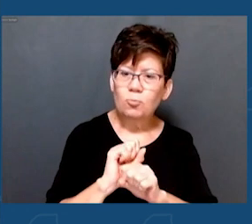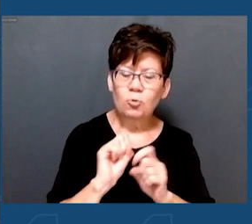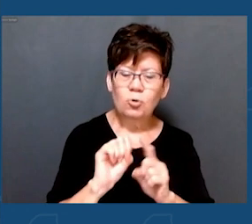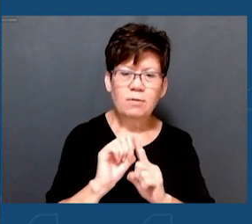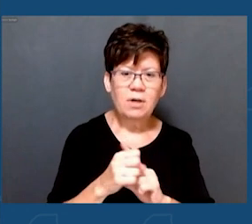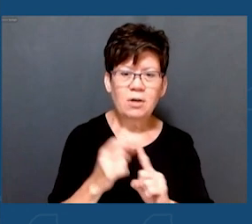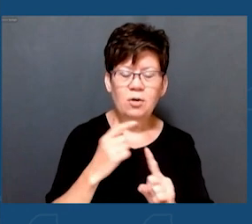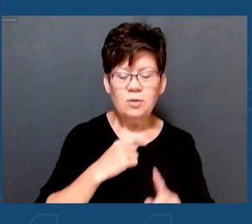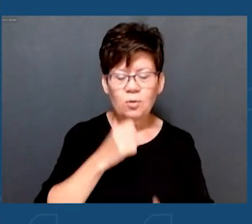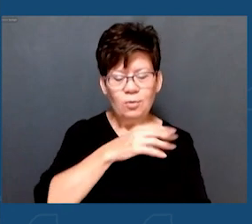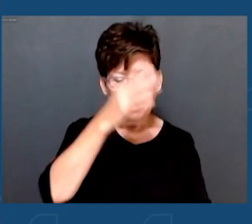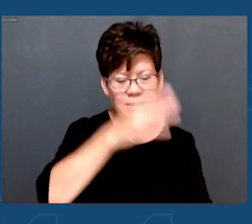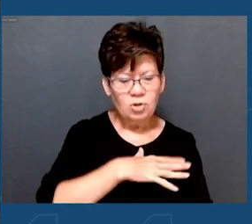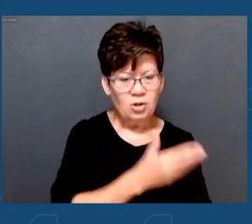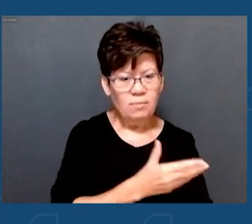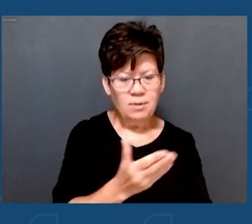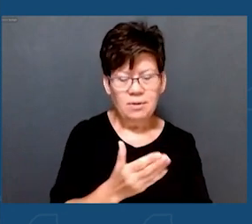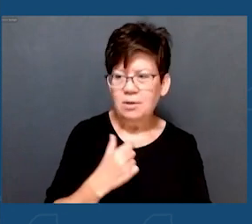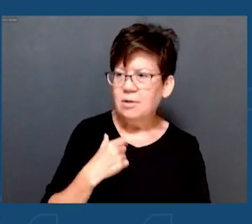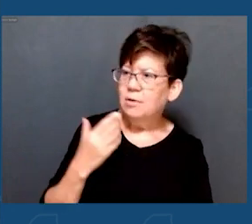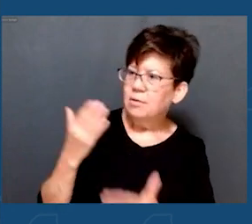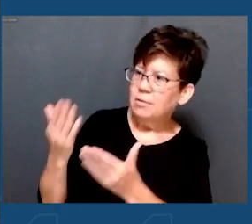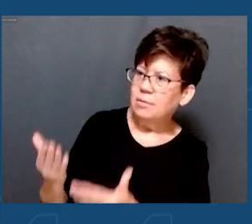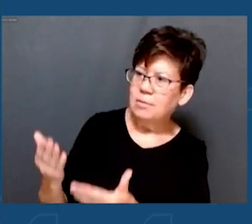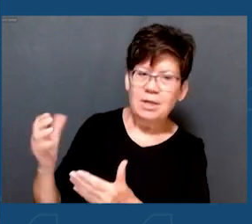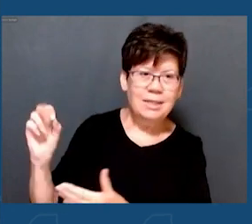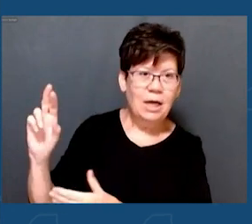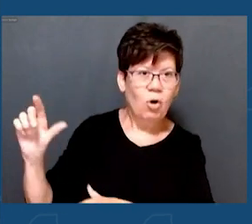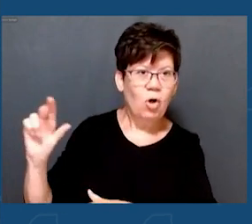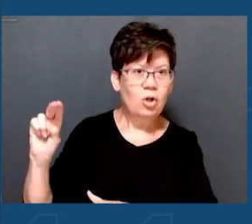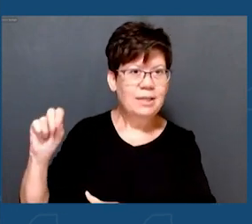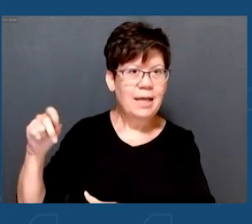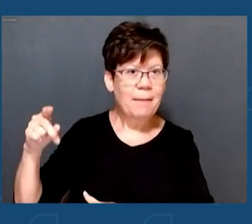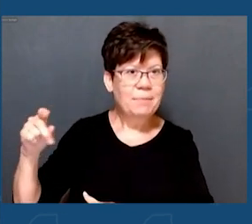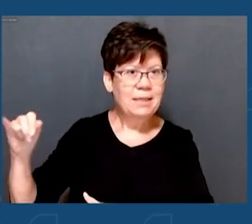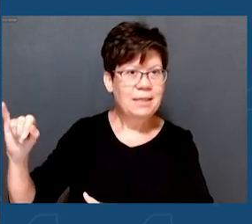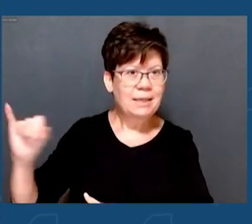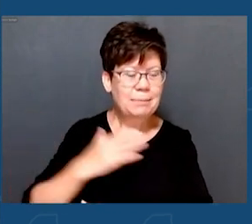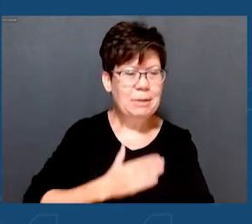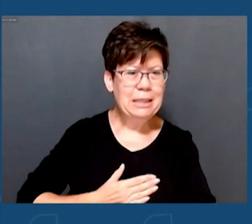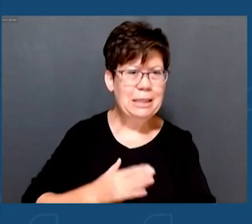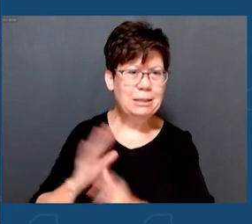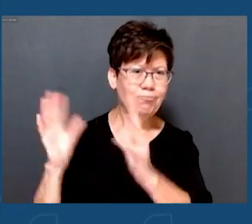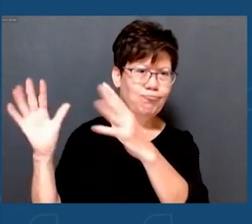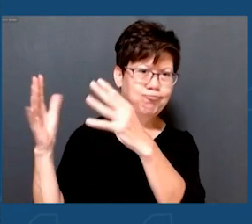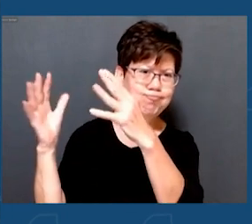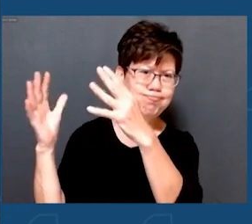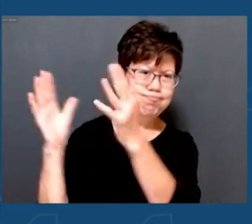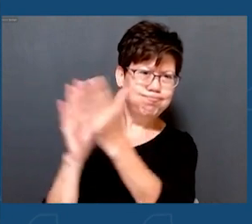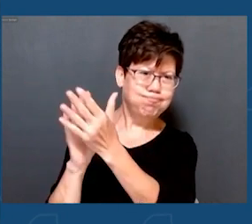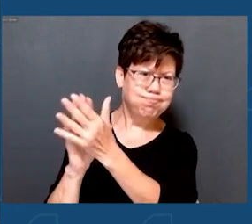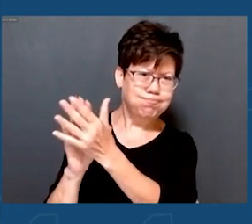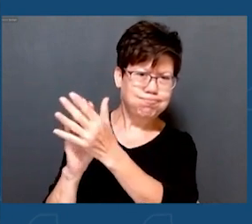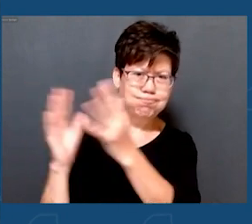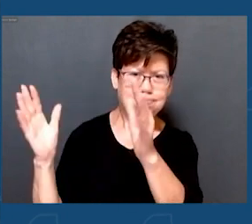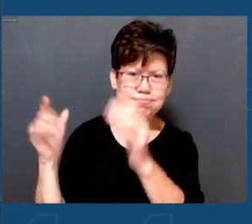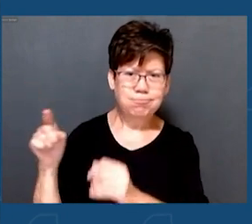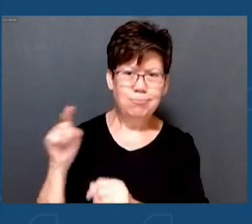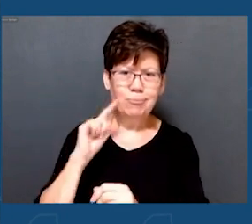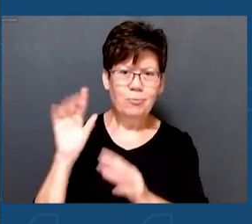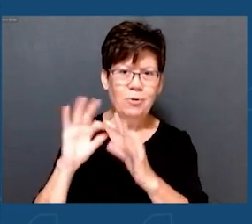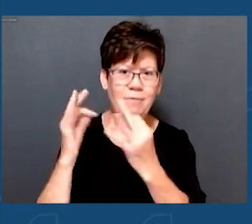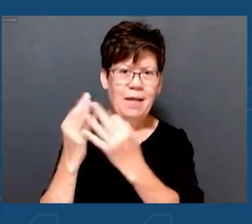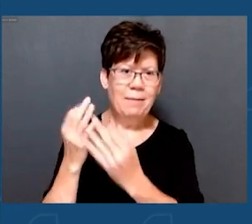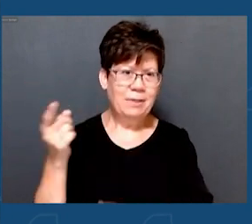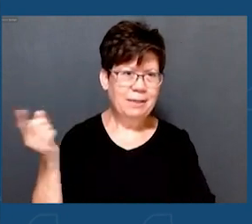present to you Carol Nappi, and a huge round of applause to her and to Sam for your incredible gratitude and the entire Nappi family.